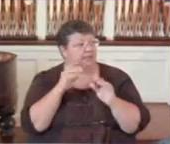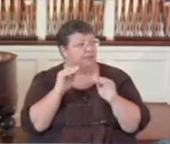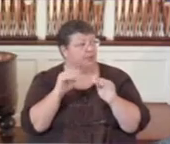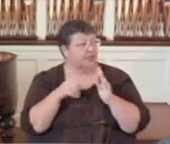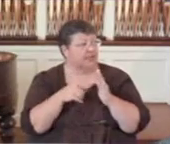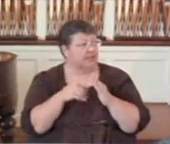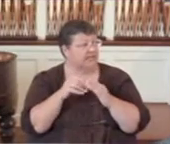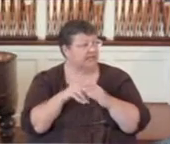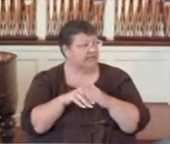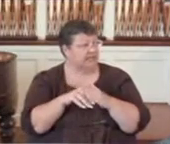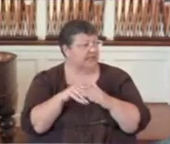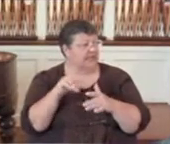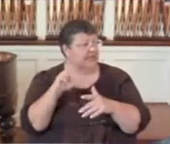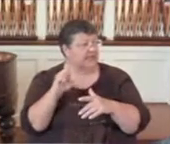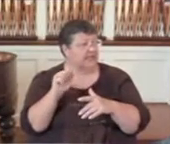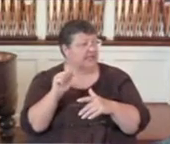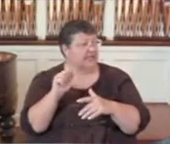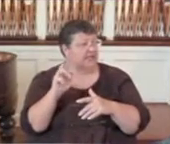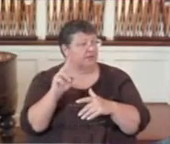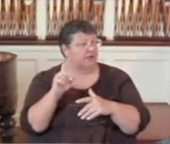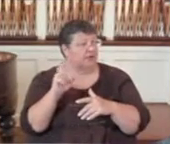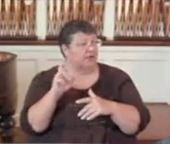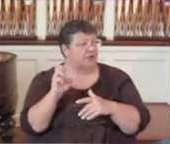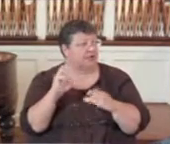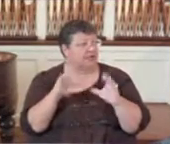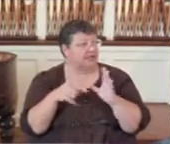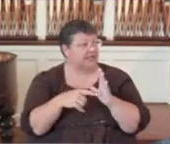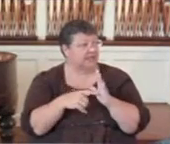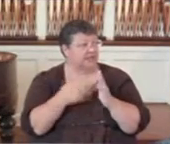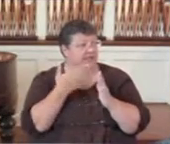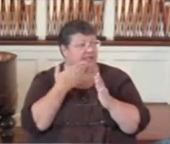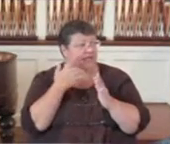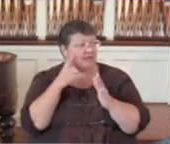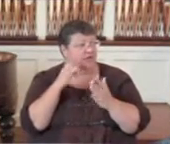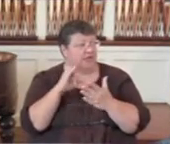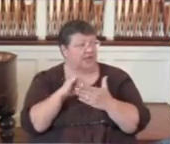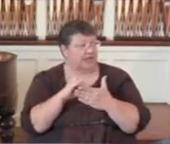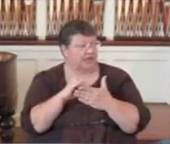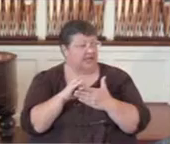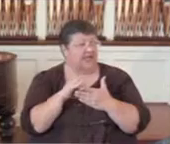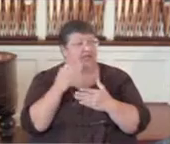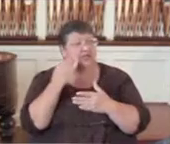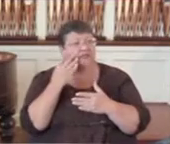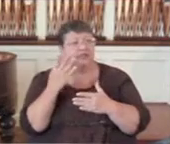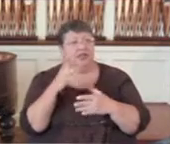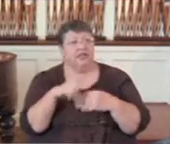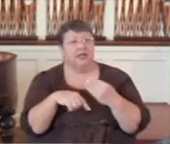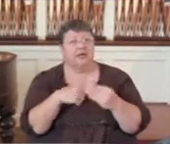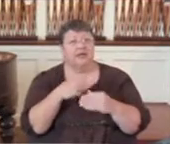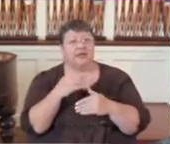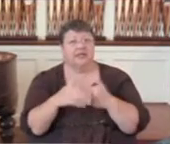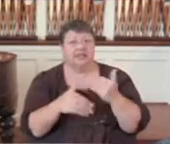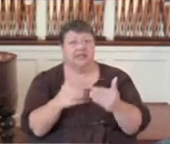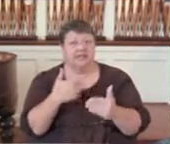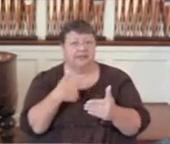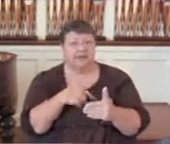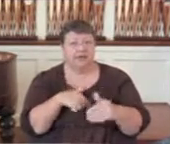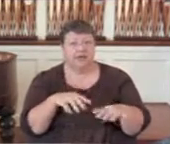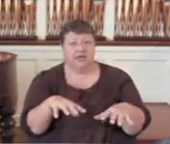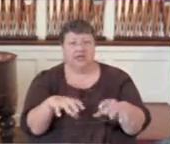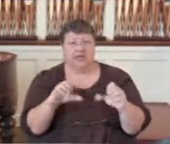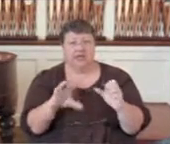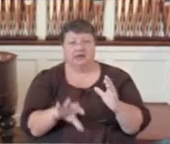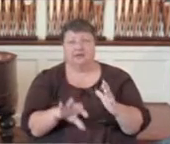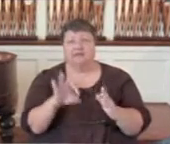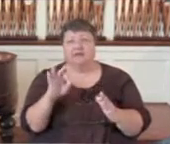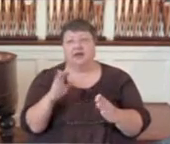in. Lisa Rogers did this, so we thank her for that. And there is information about the steps that we're taking to